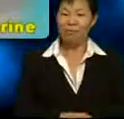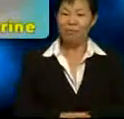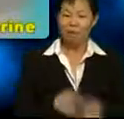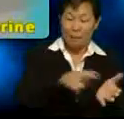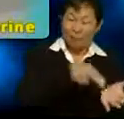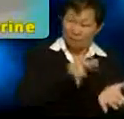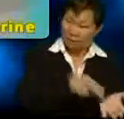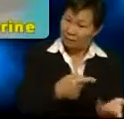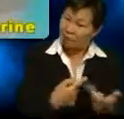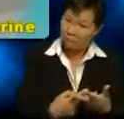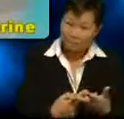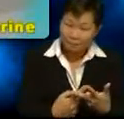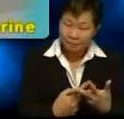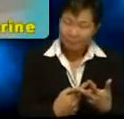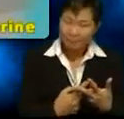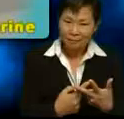margarine,